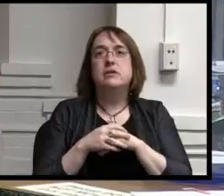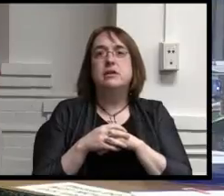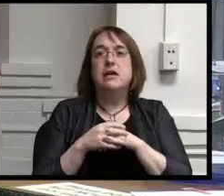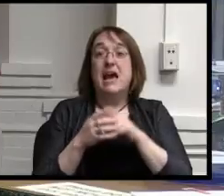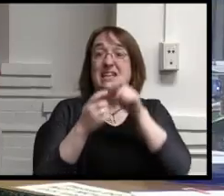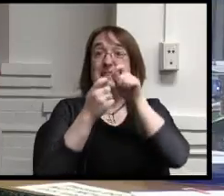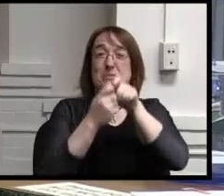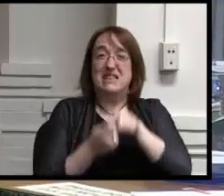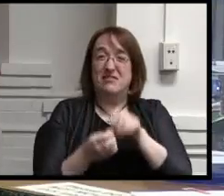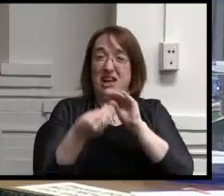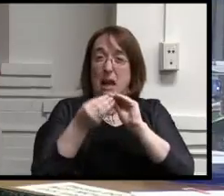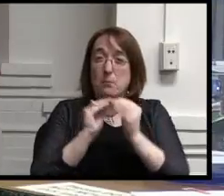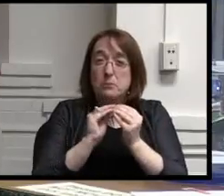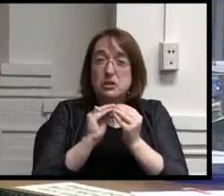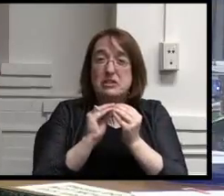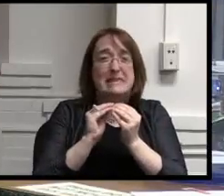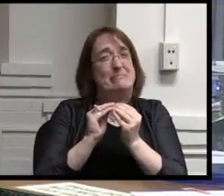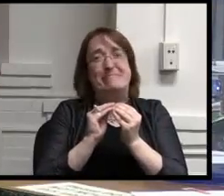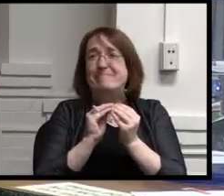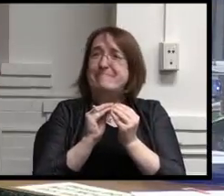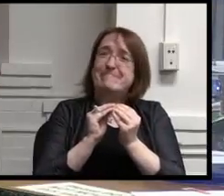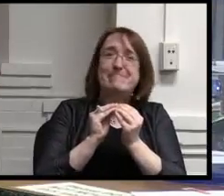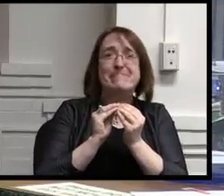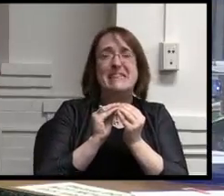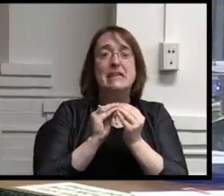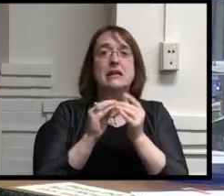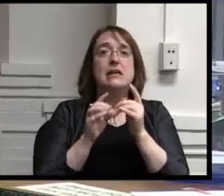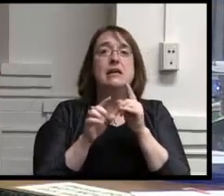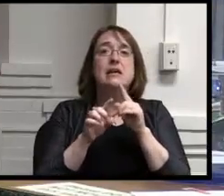have a specific number in mind, except to be as